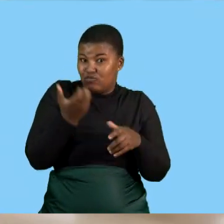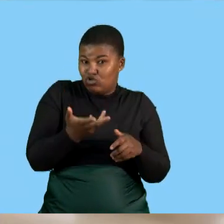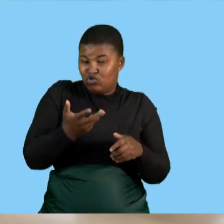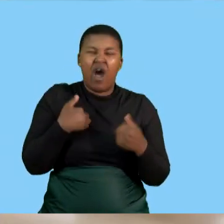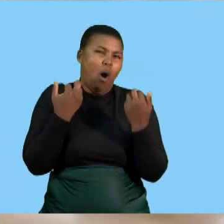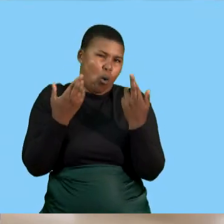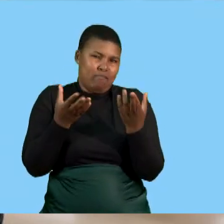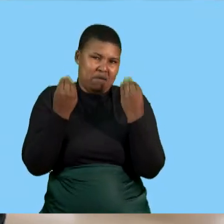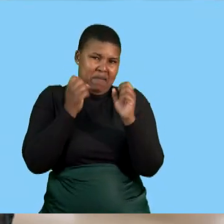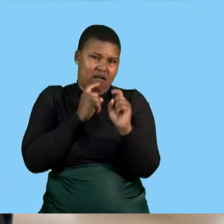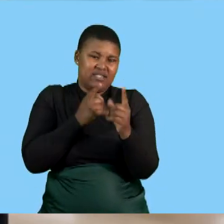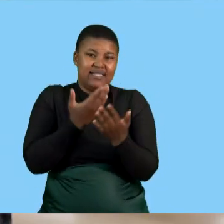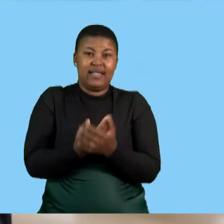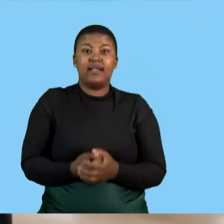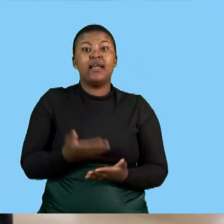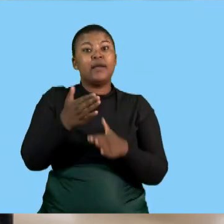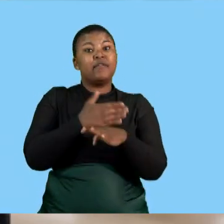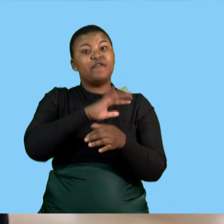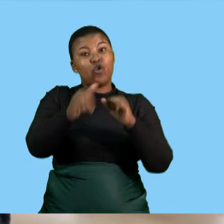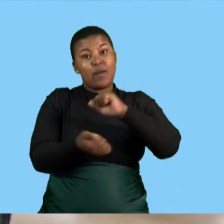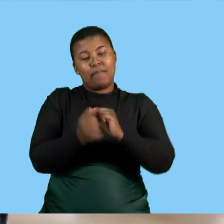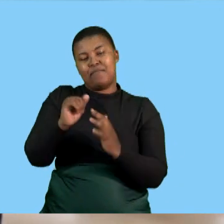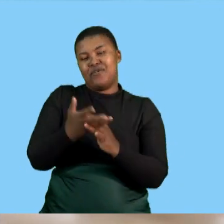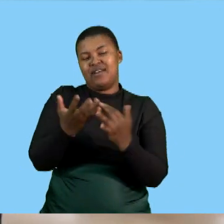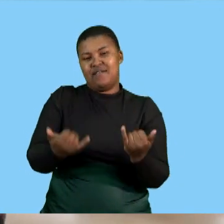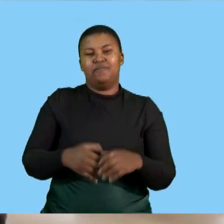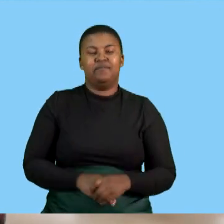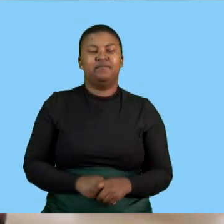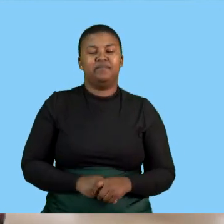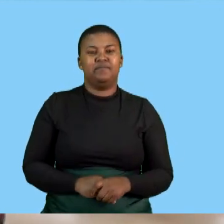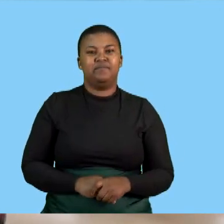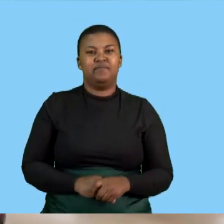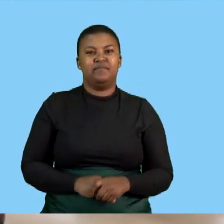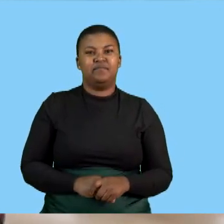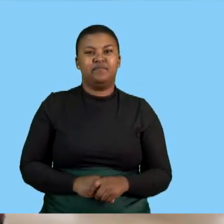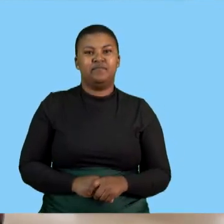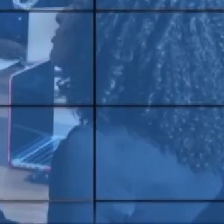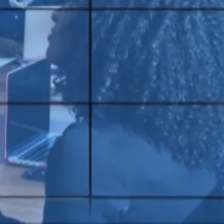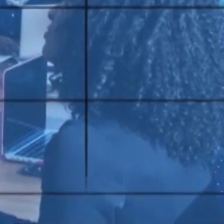paper, for example. But before we wrap up, let's just take a short break.